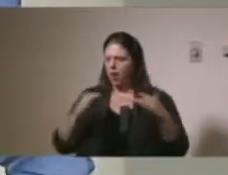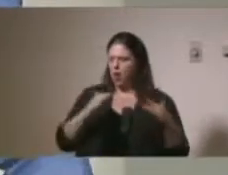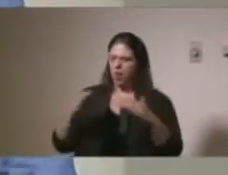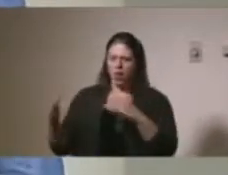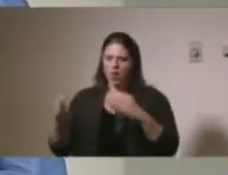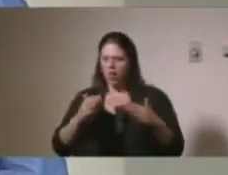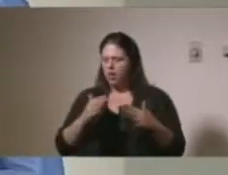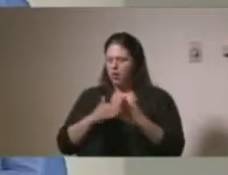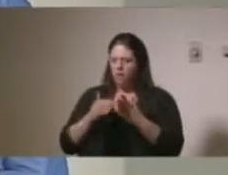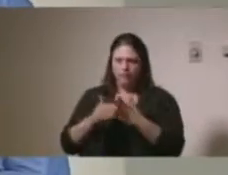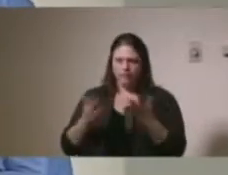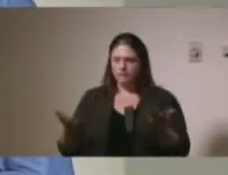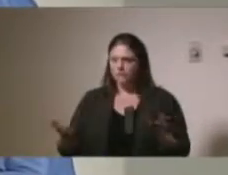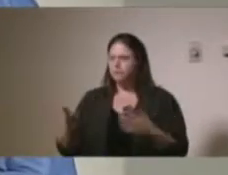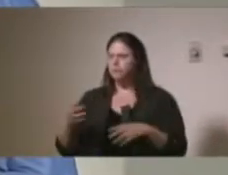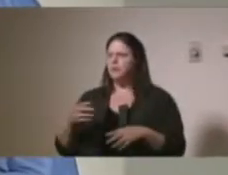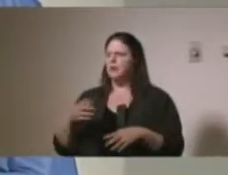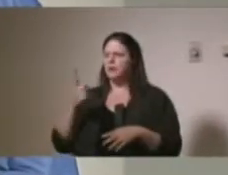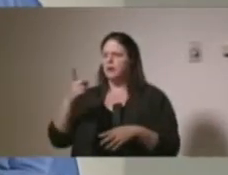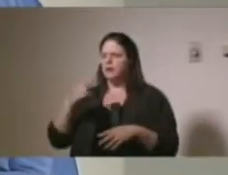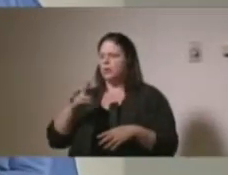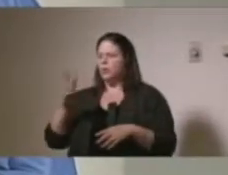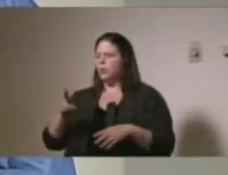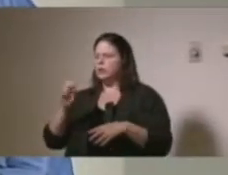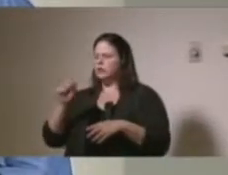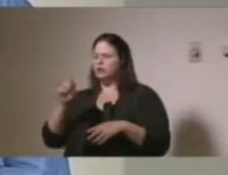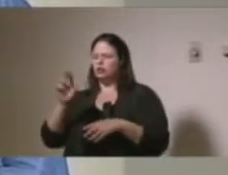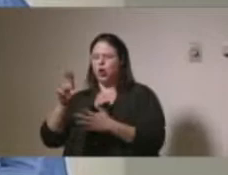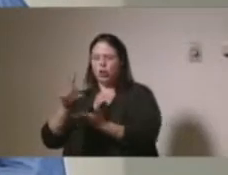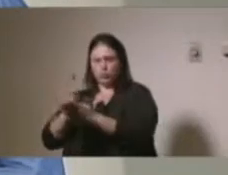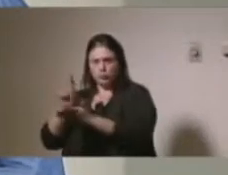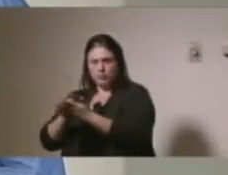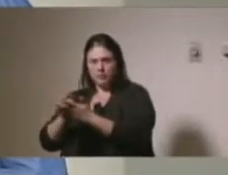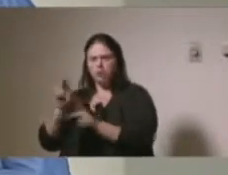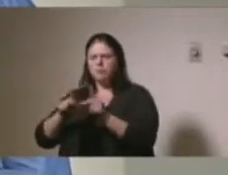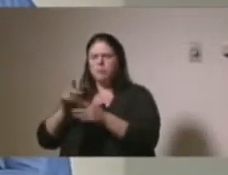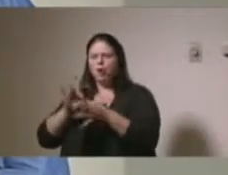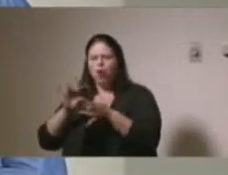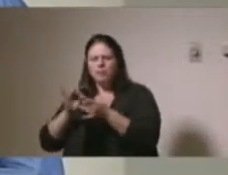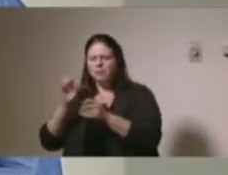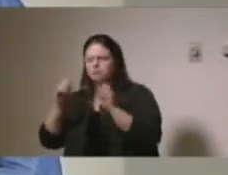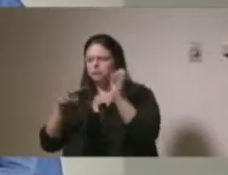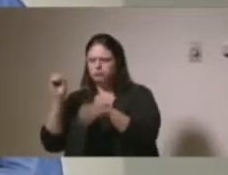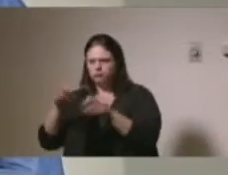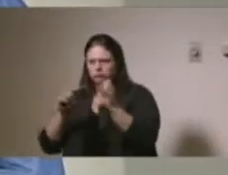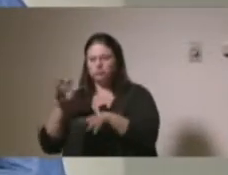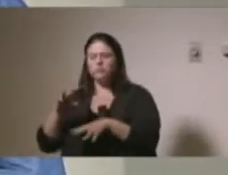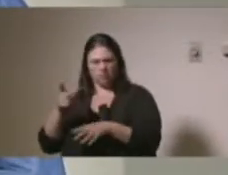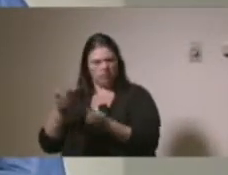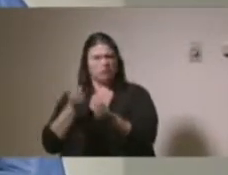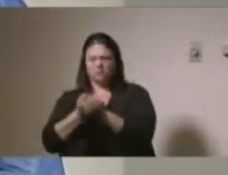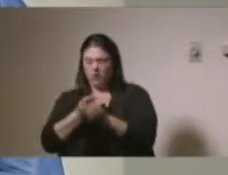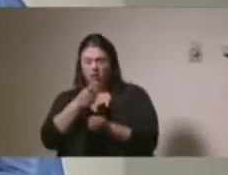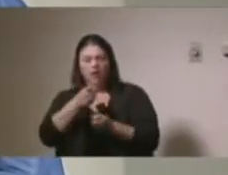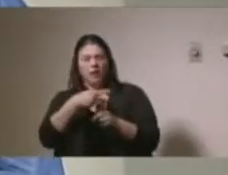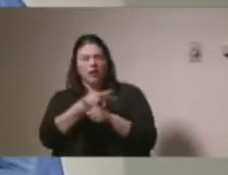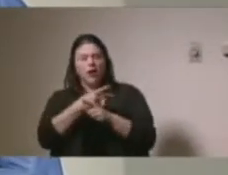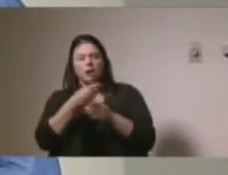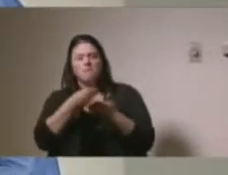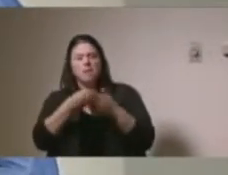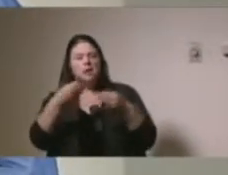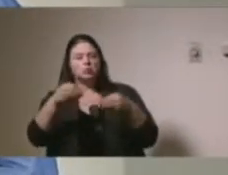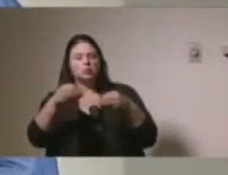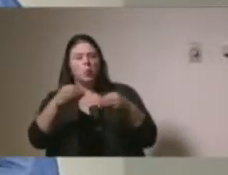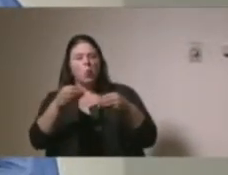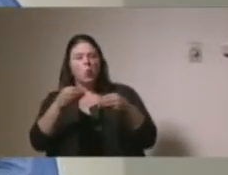Windsor Star from people that were writing in were incredibly supportive of actually getting rid of predatory lending institutions,